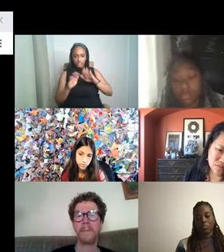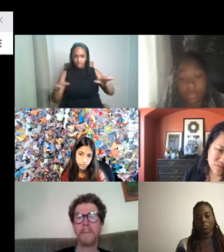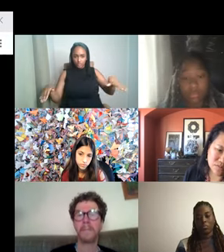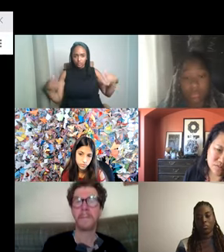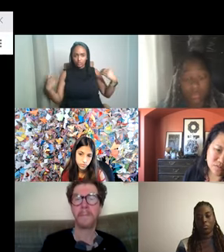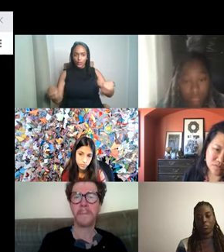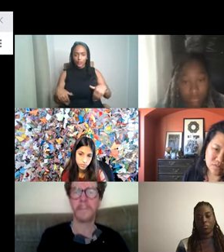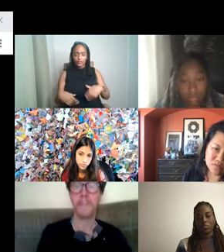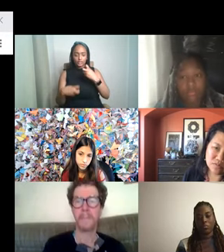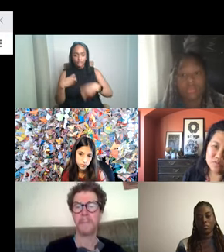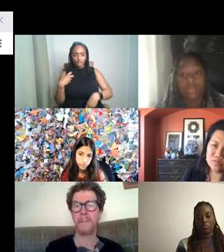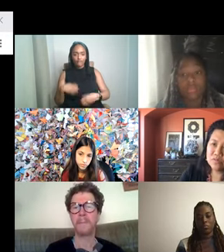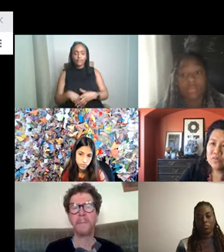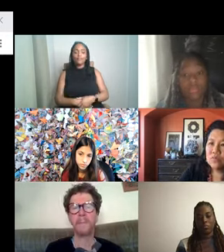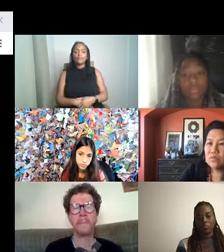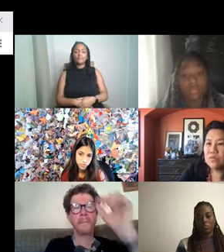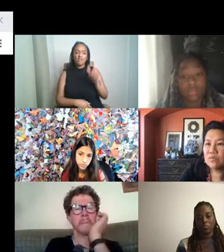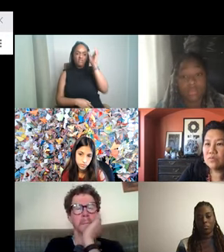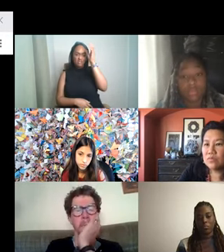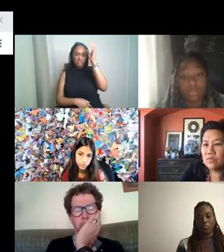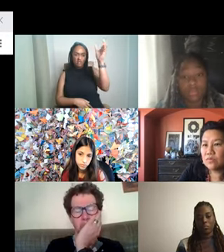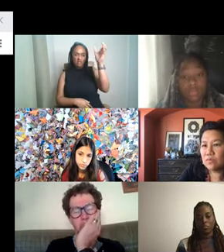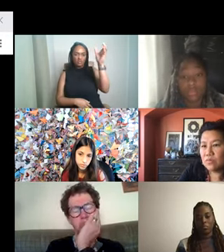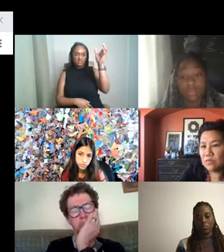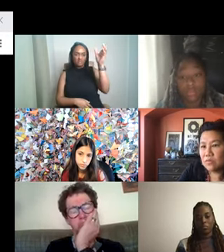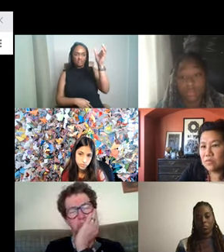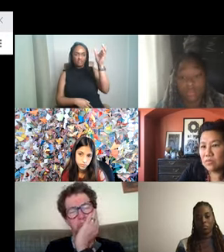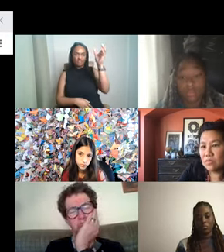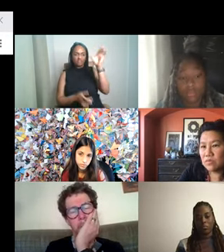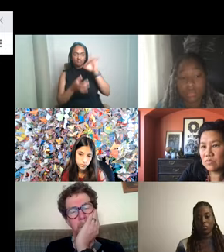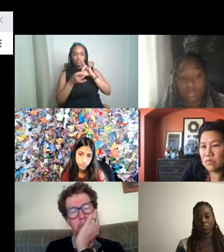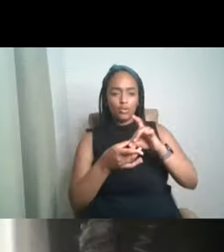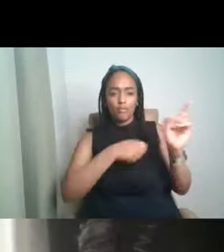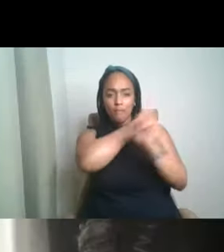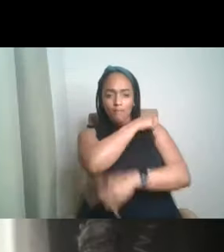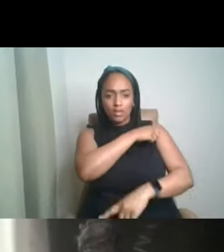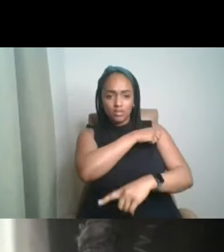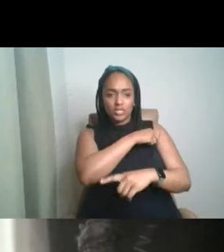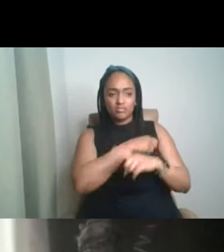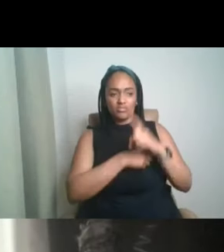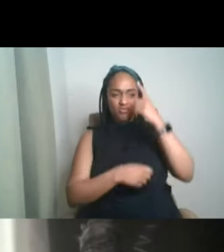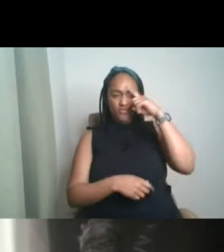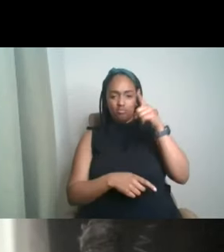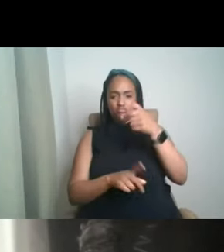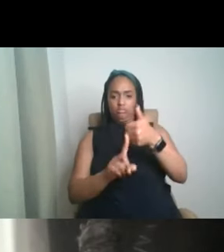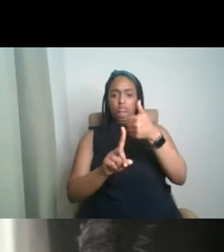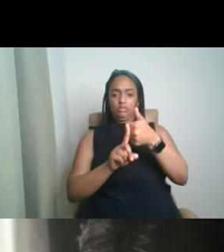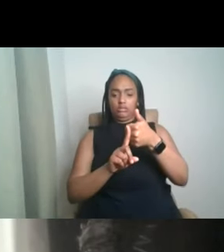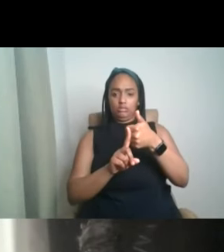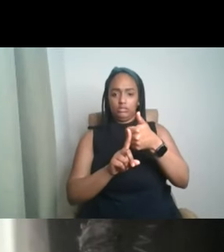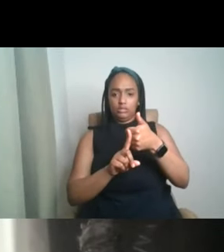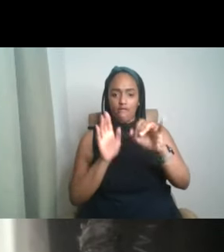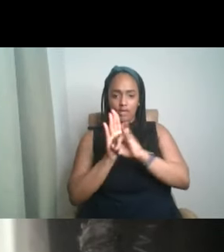that the concept of being punished for who you want to be as a child is